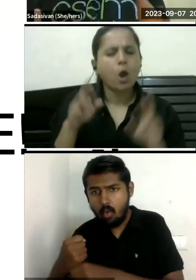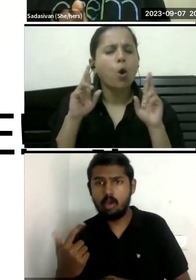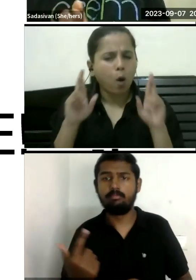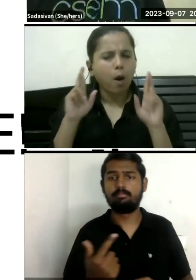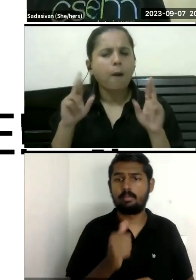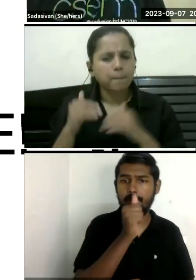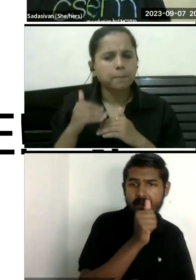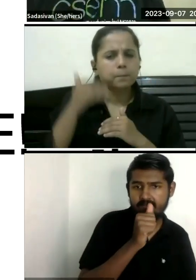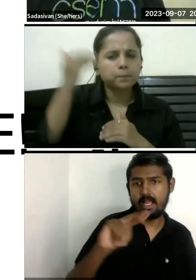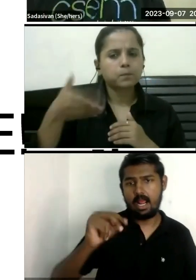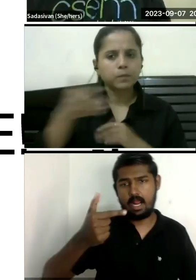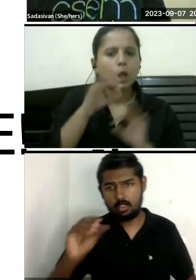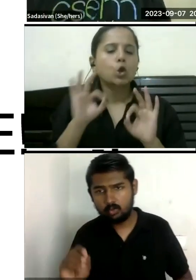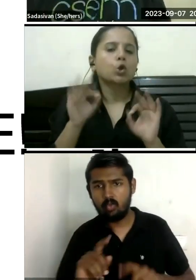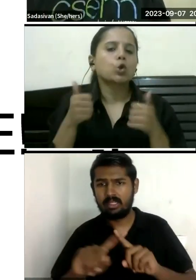very good